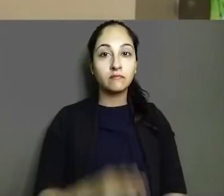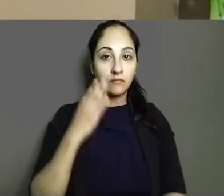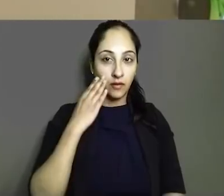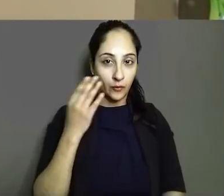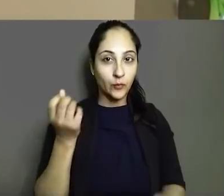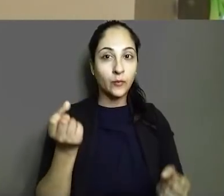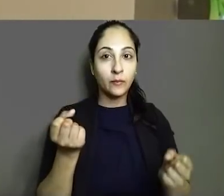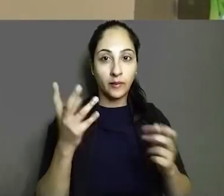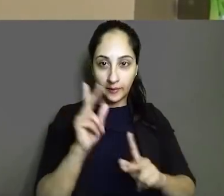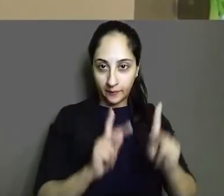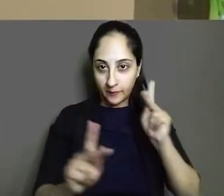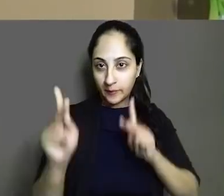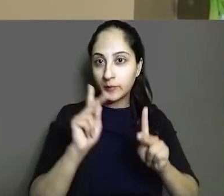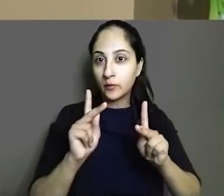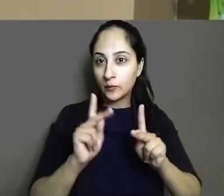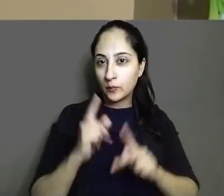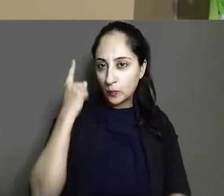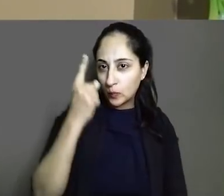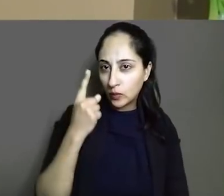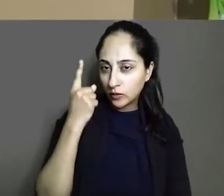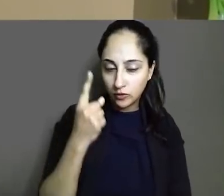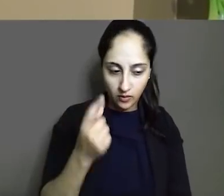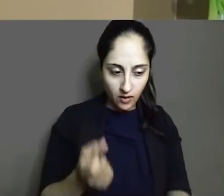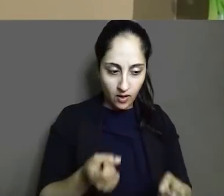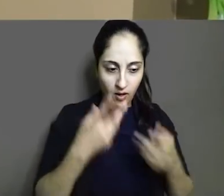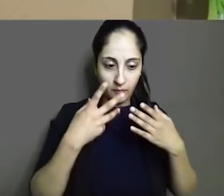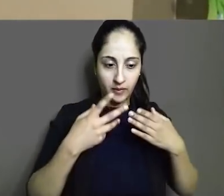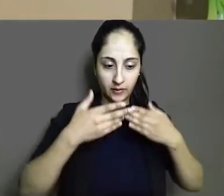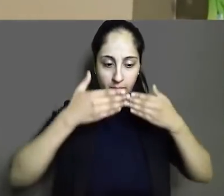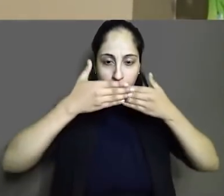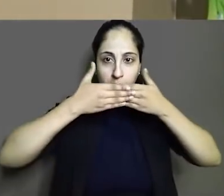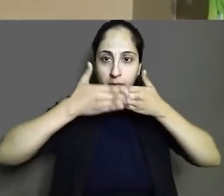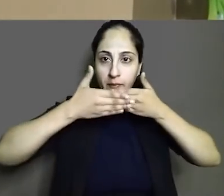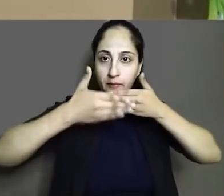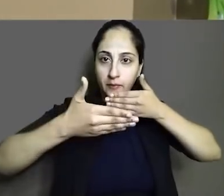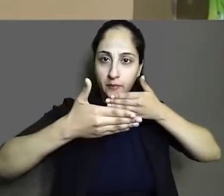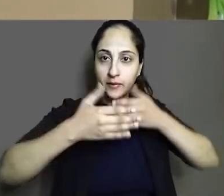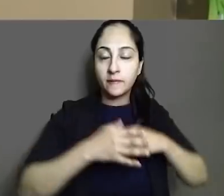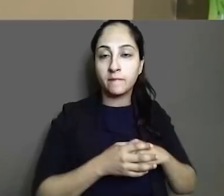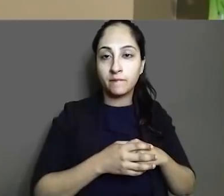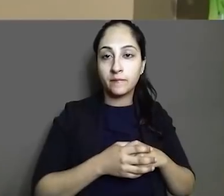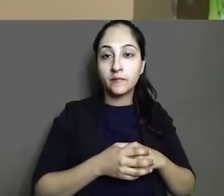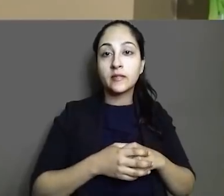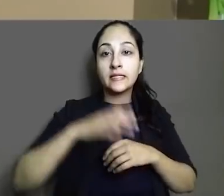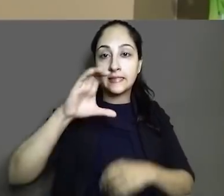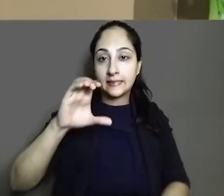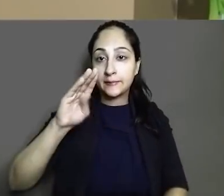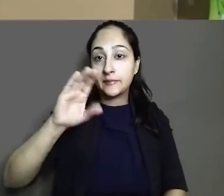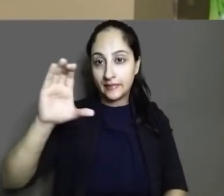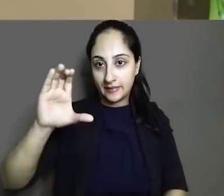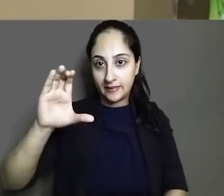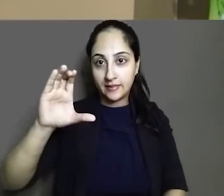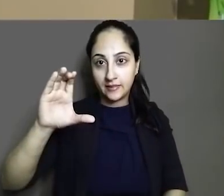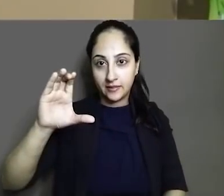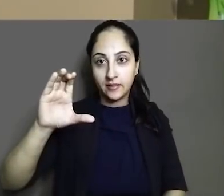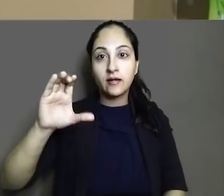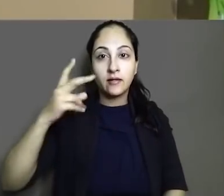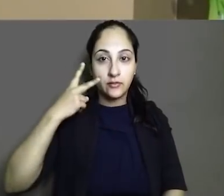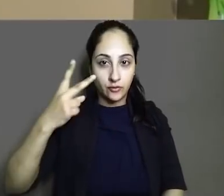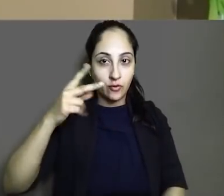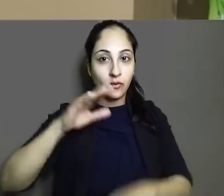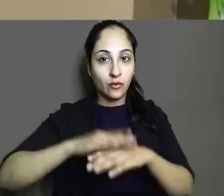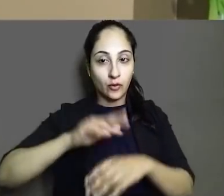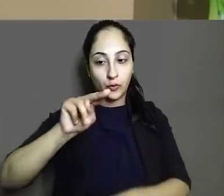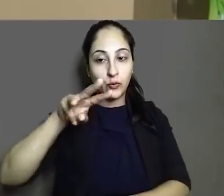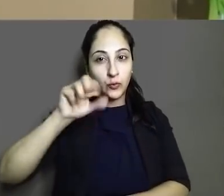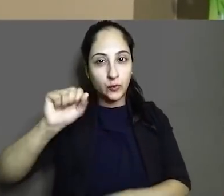2 masks. Masks are most effective when they are worn correctly. And so I'll just give you a few things that you need to do to make sure